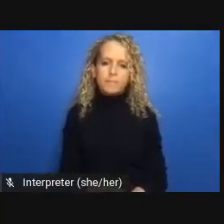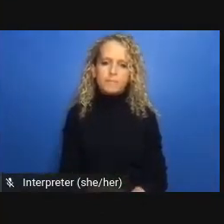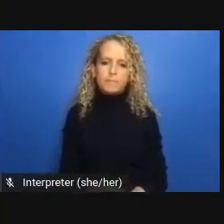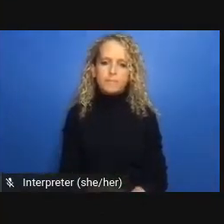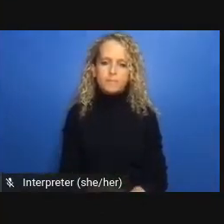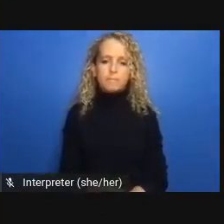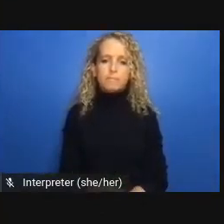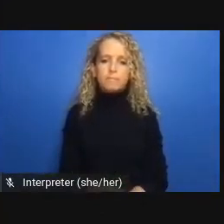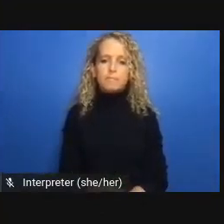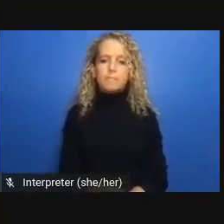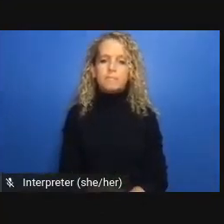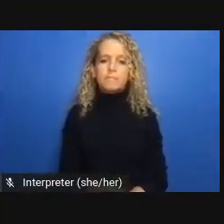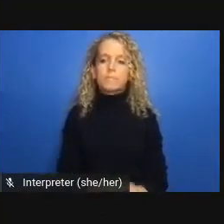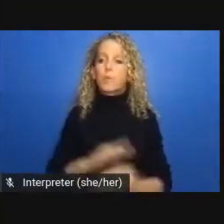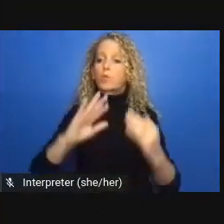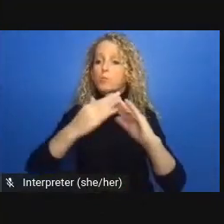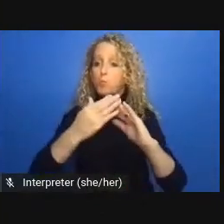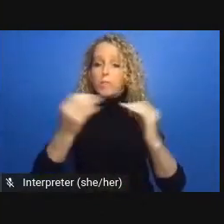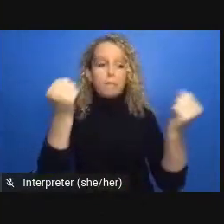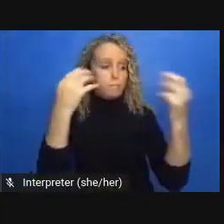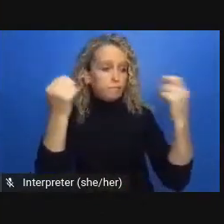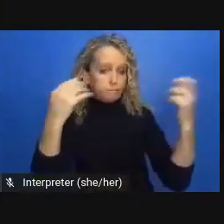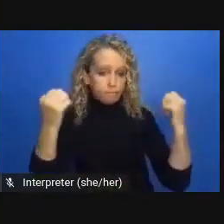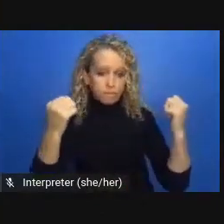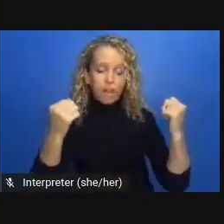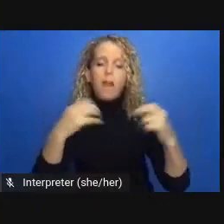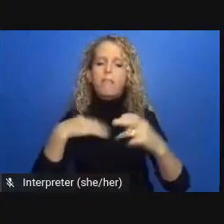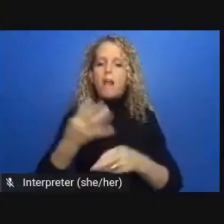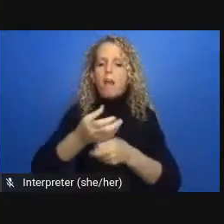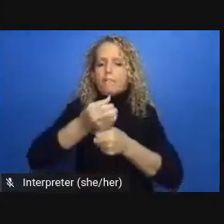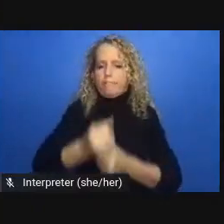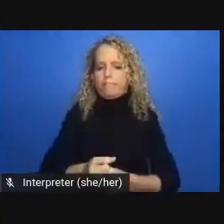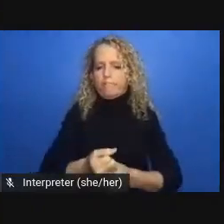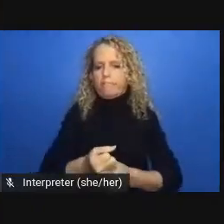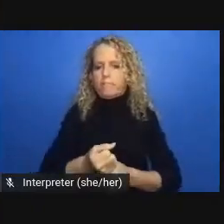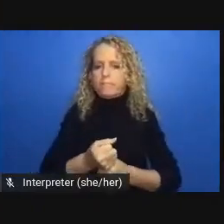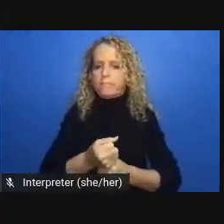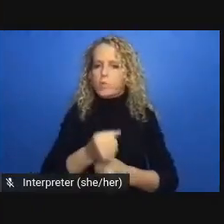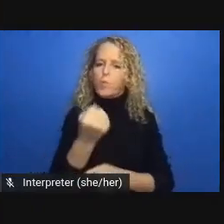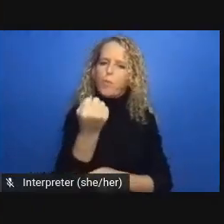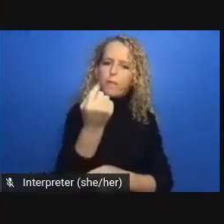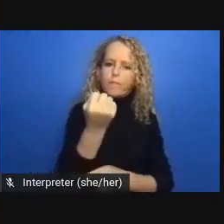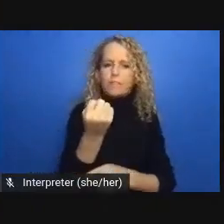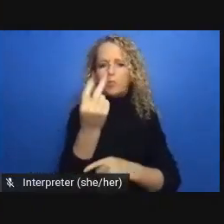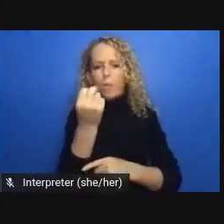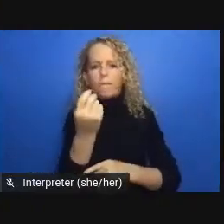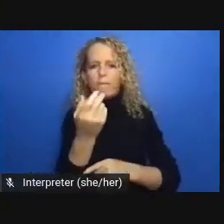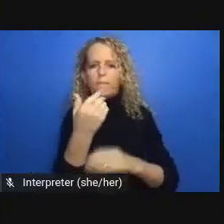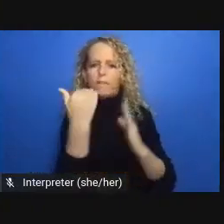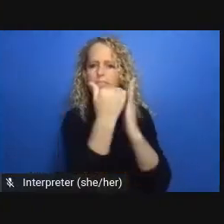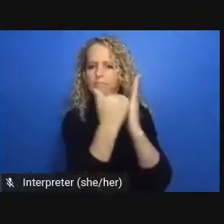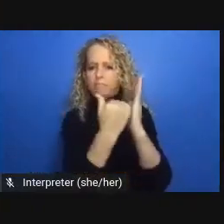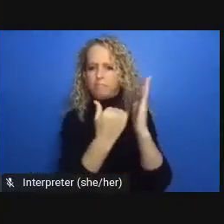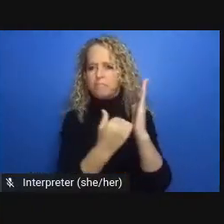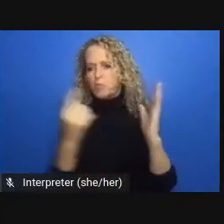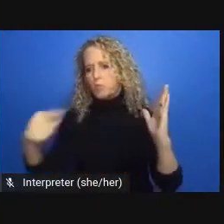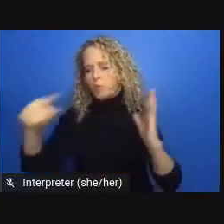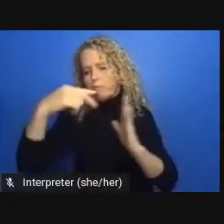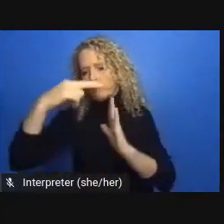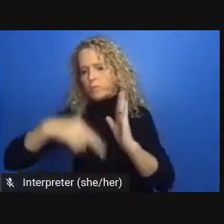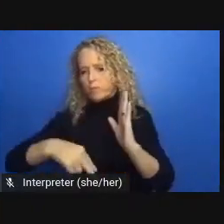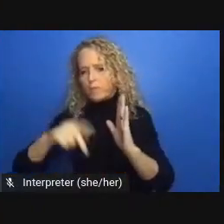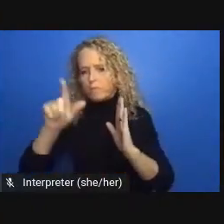that feedback and I summarized it into 11 or 12 different sections in the report, if you take a look. And what did we learn?